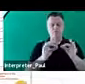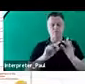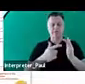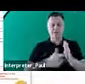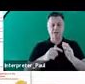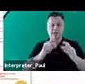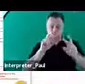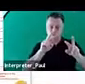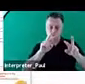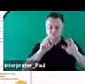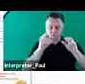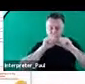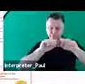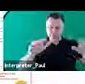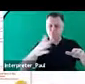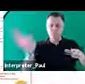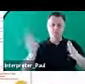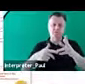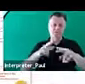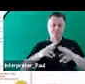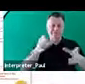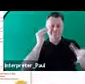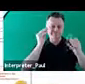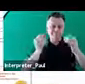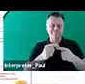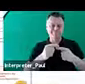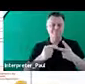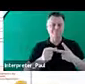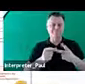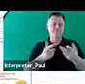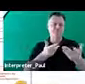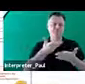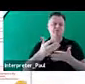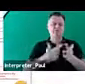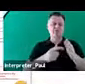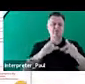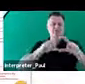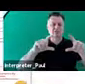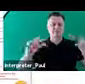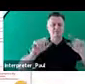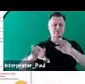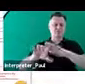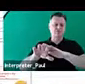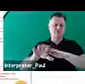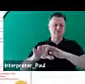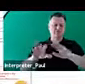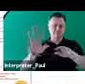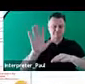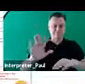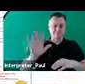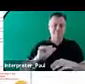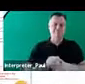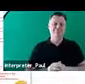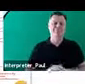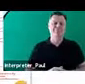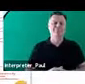staff to upskill all staff. We've got what we call our conversation cards that you can see there in the top right of your screen, touching